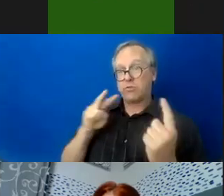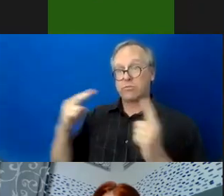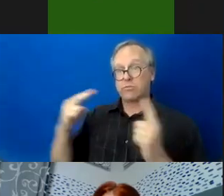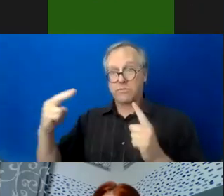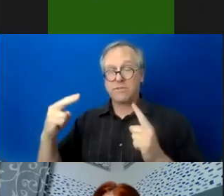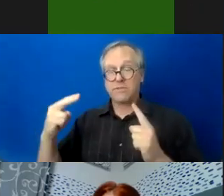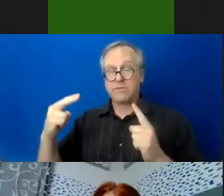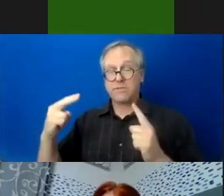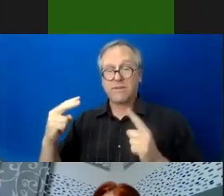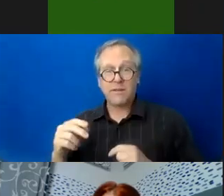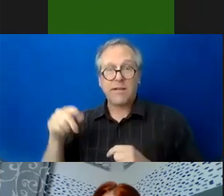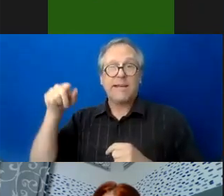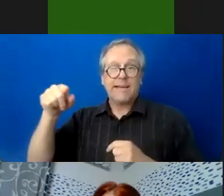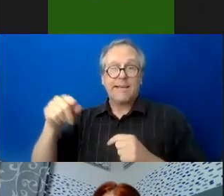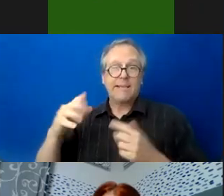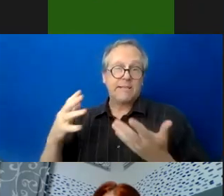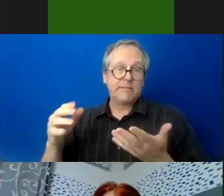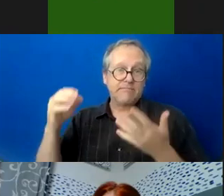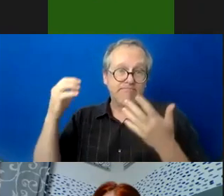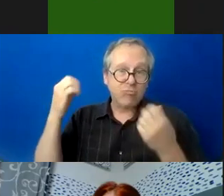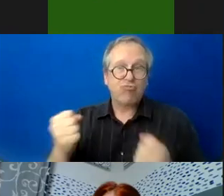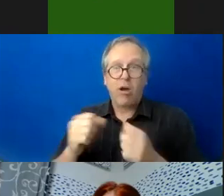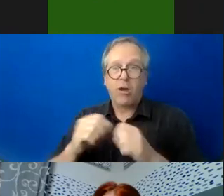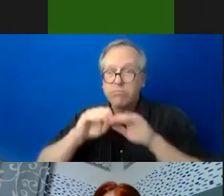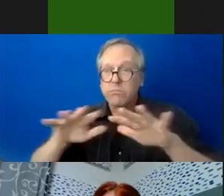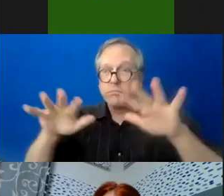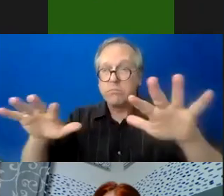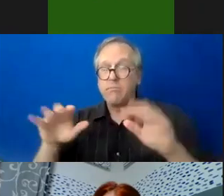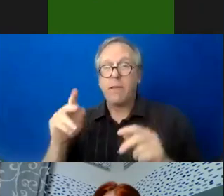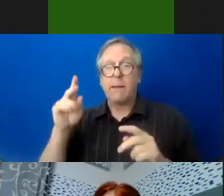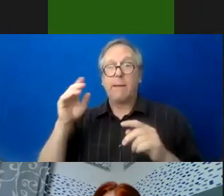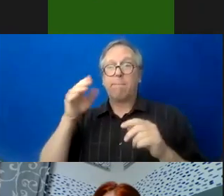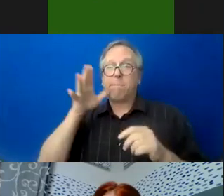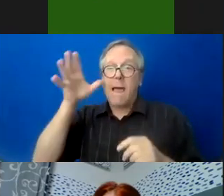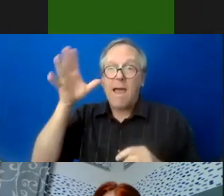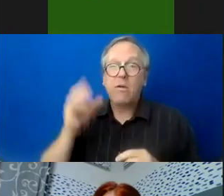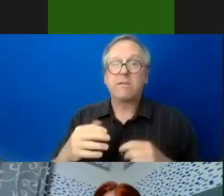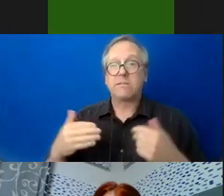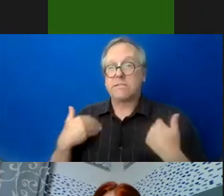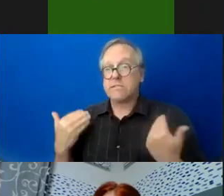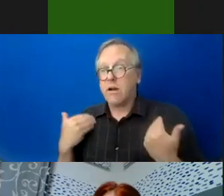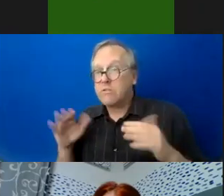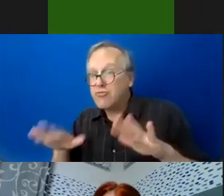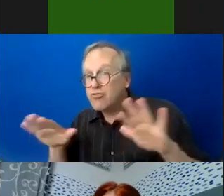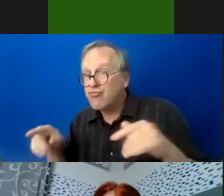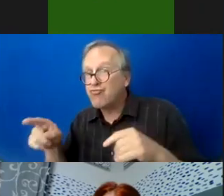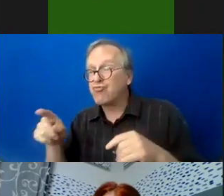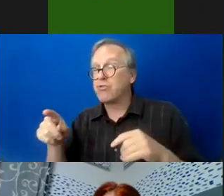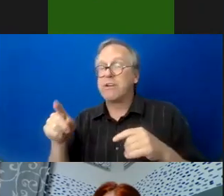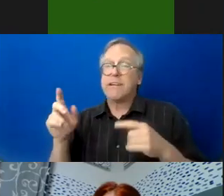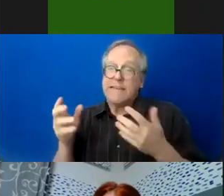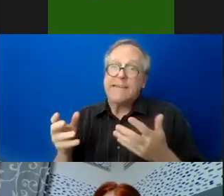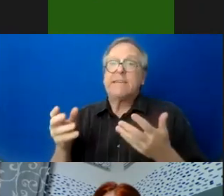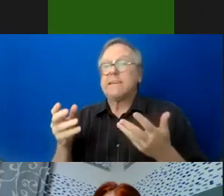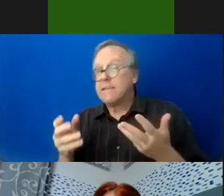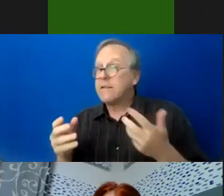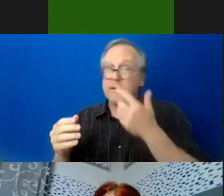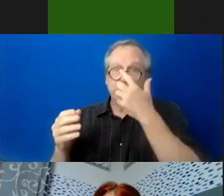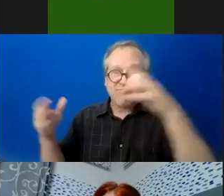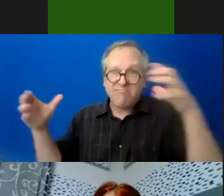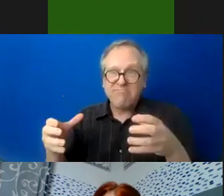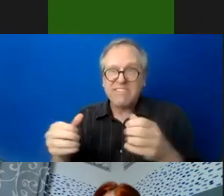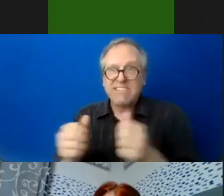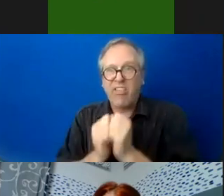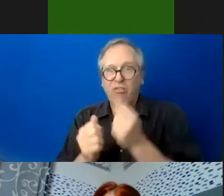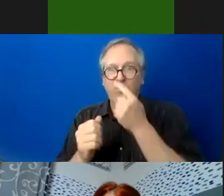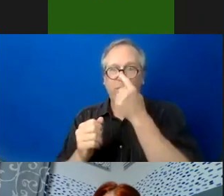became quite significant, and people who were parenting young people had to start letting them gather,